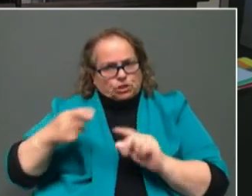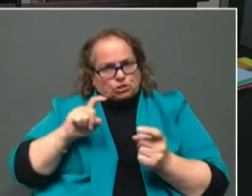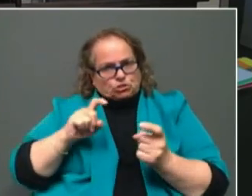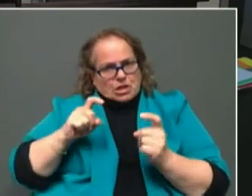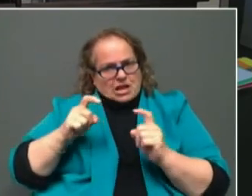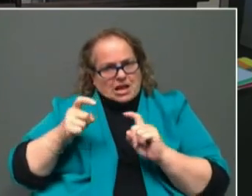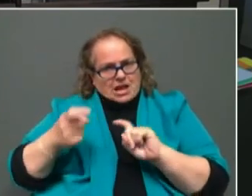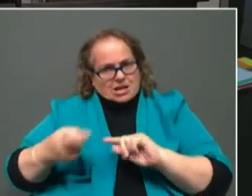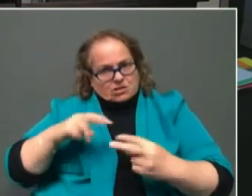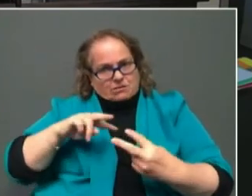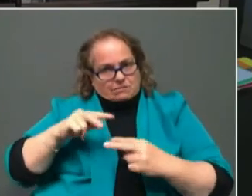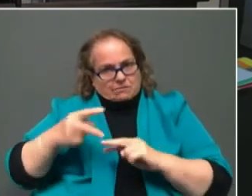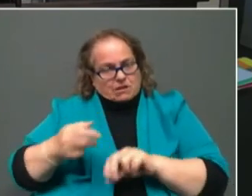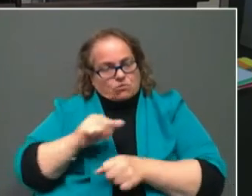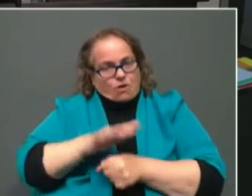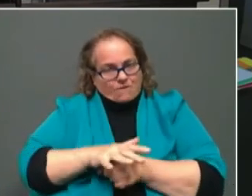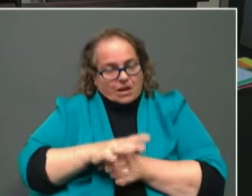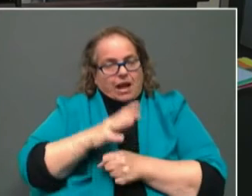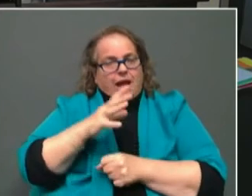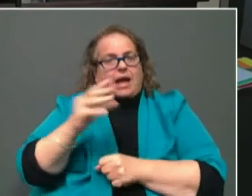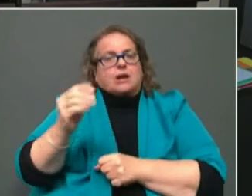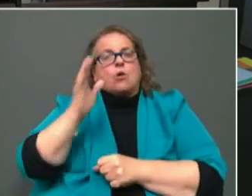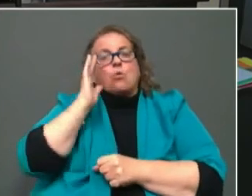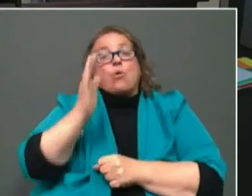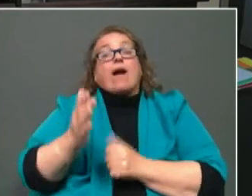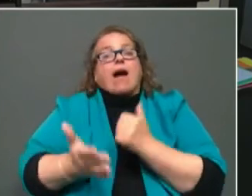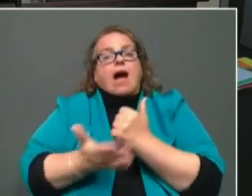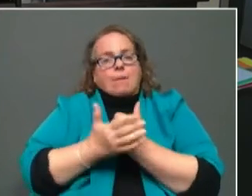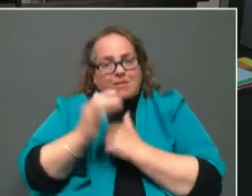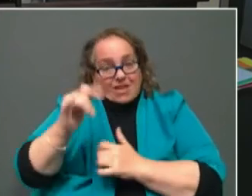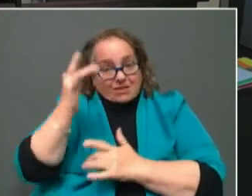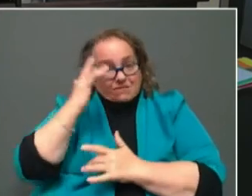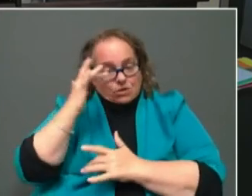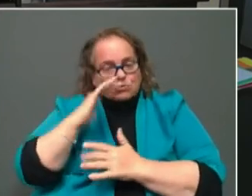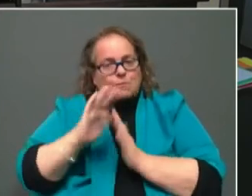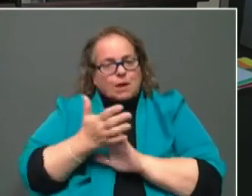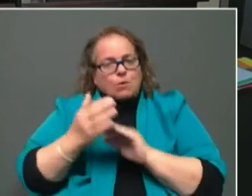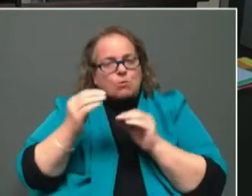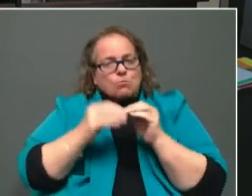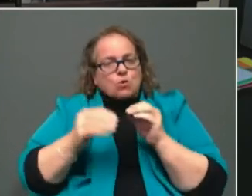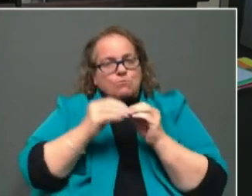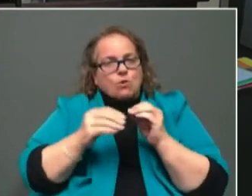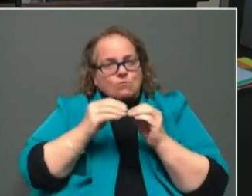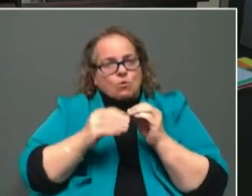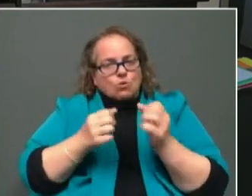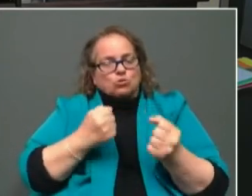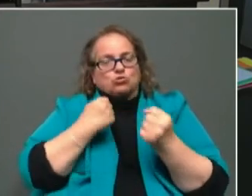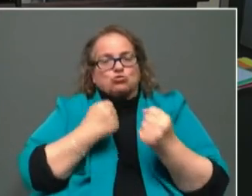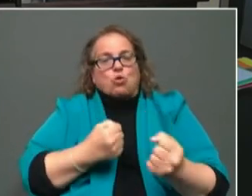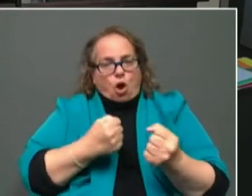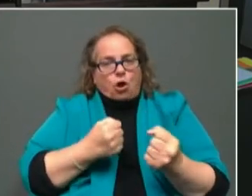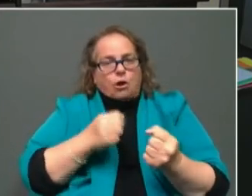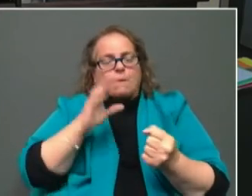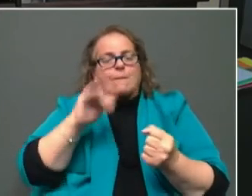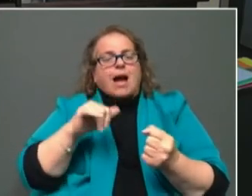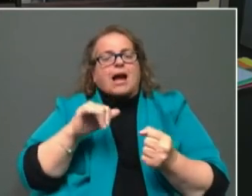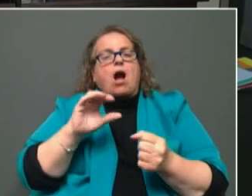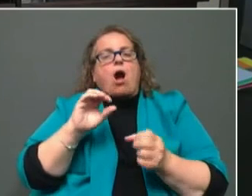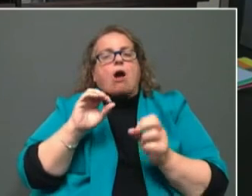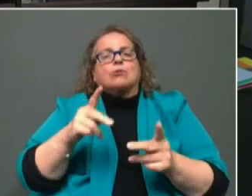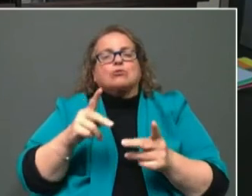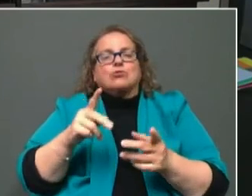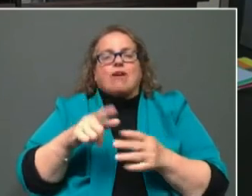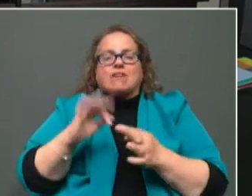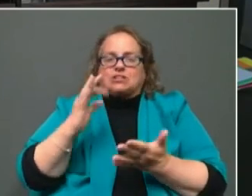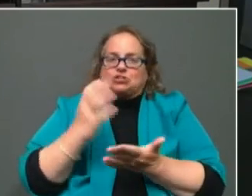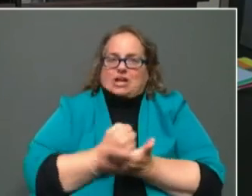will ultimately help the virus to learn how to be more effective by pure random chance. It'll get more effective and it